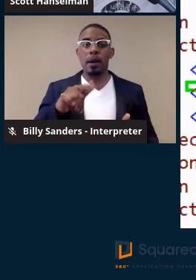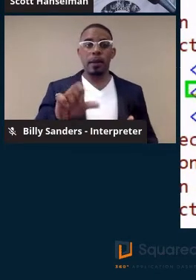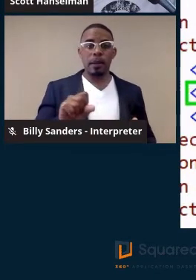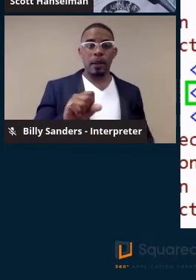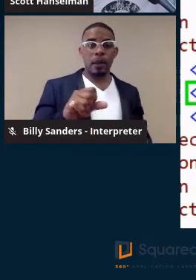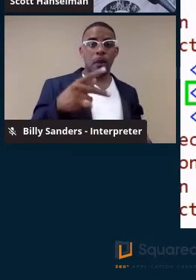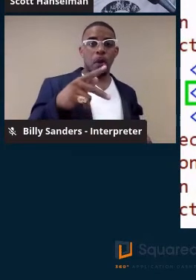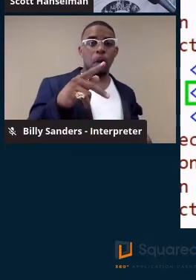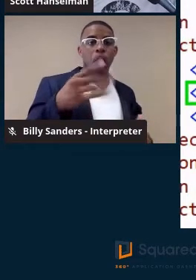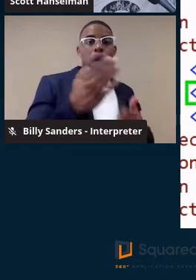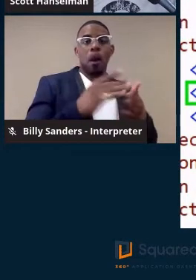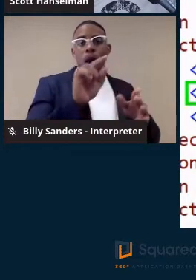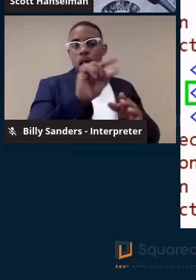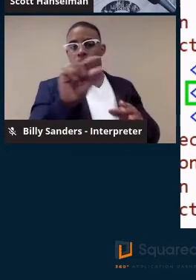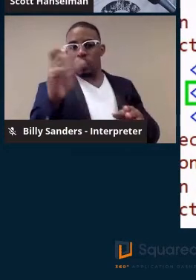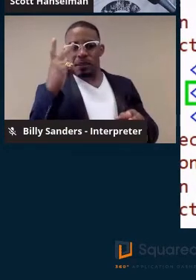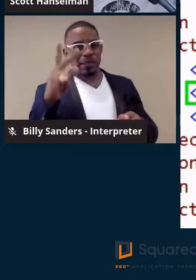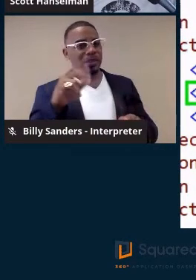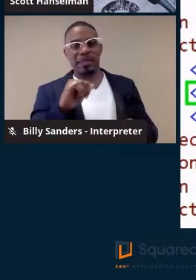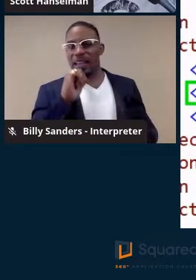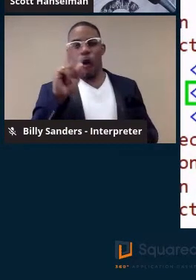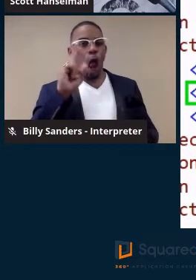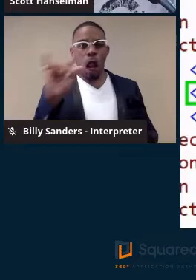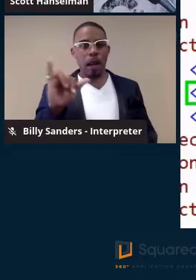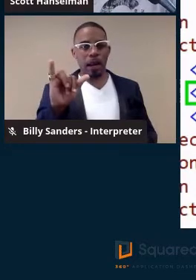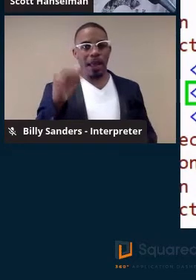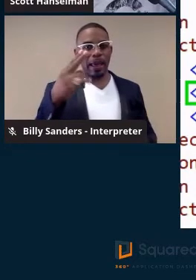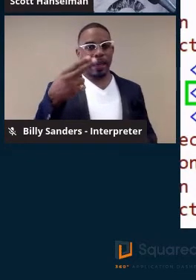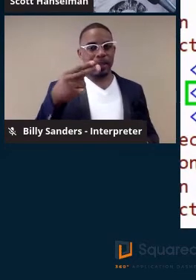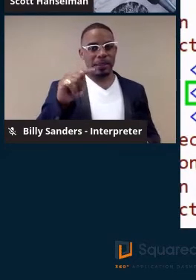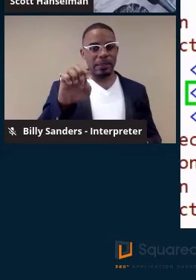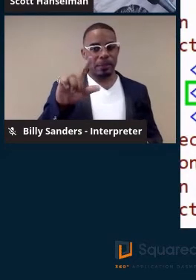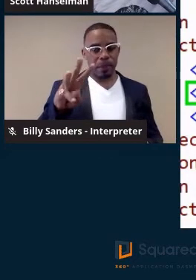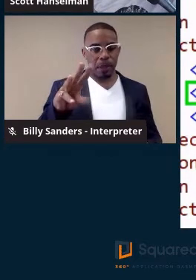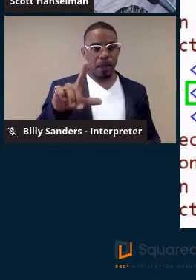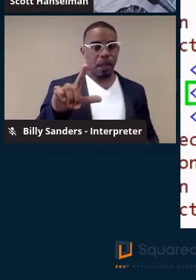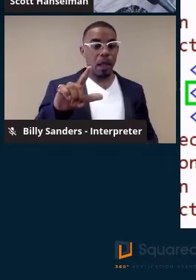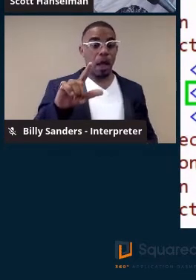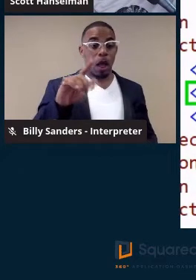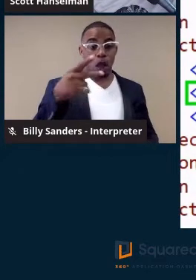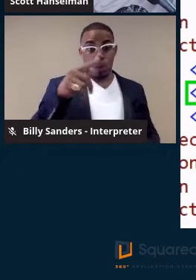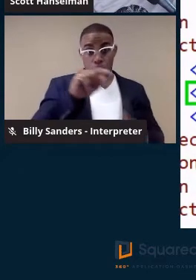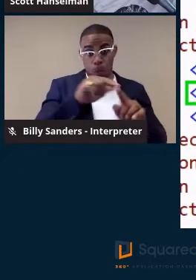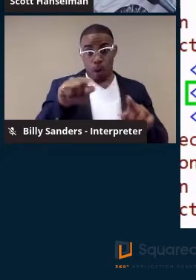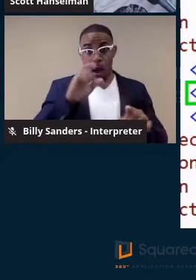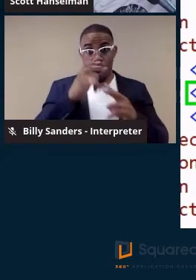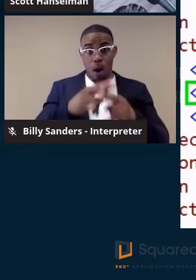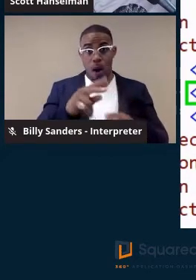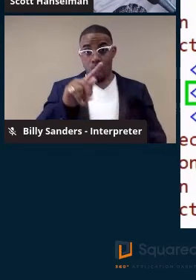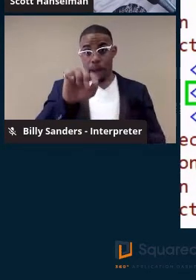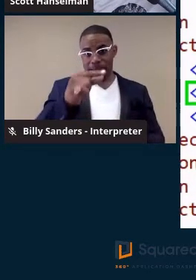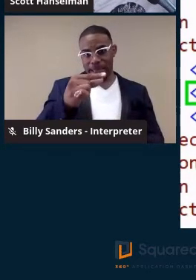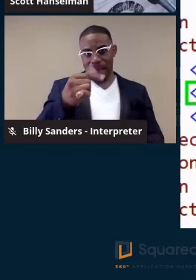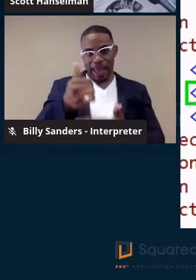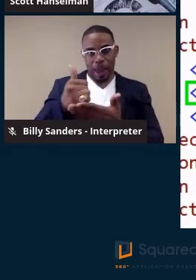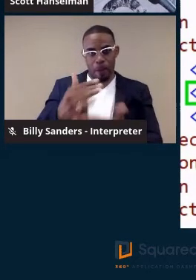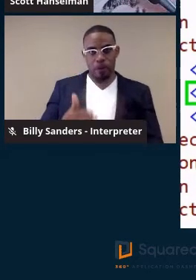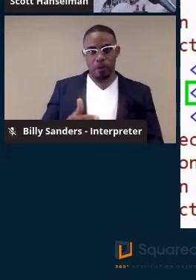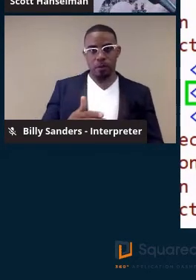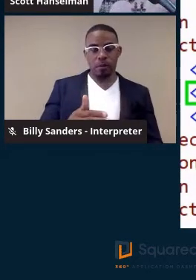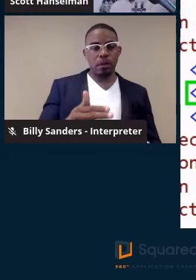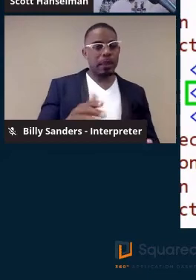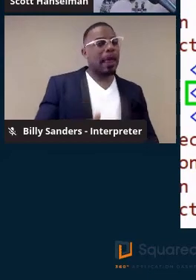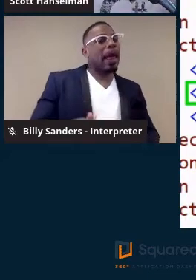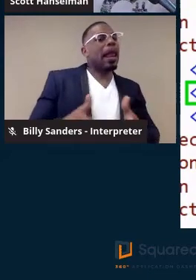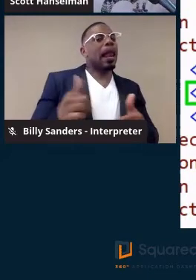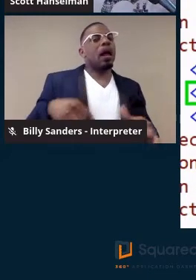purple elements, do not look like HTML. Those purple elements are called tag helpers, and they